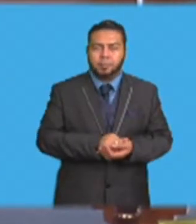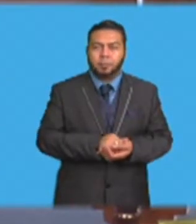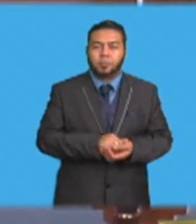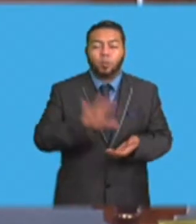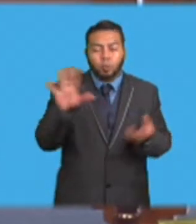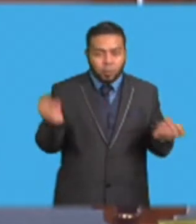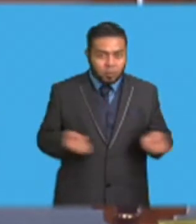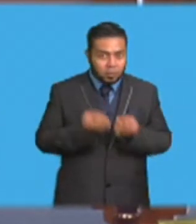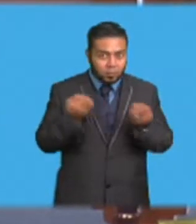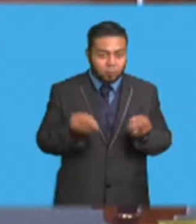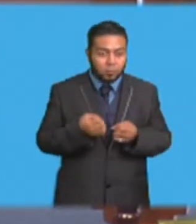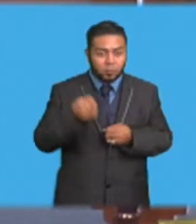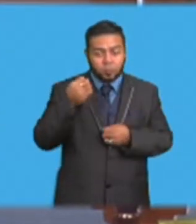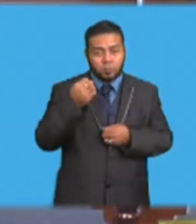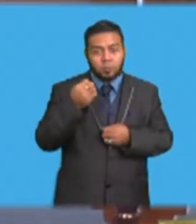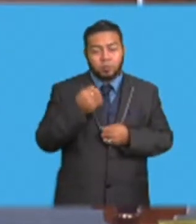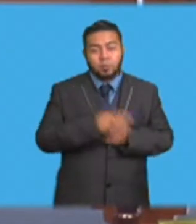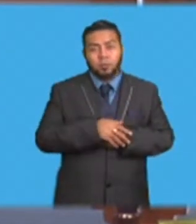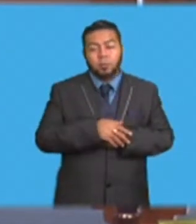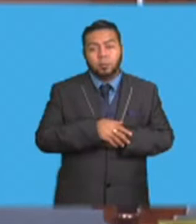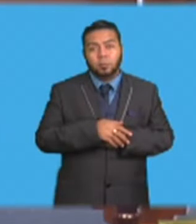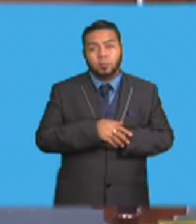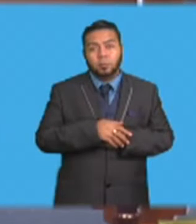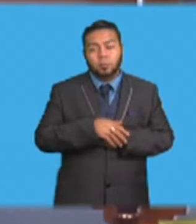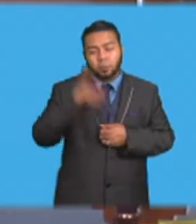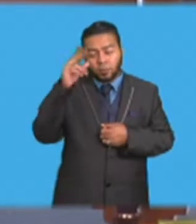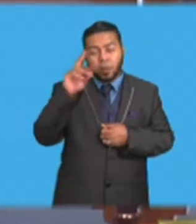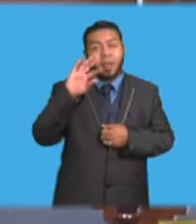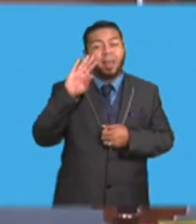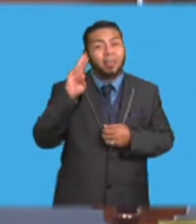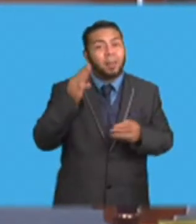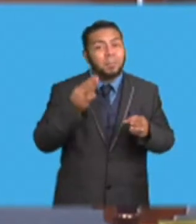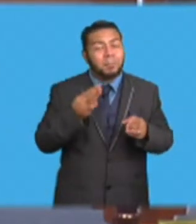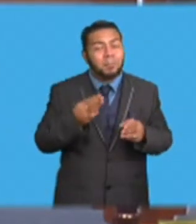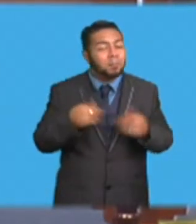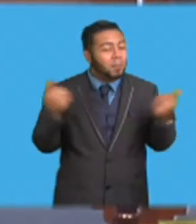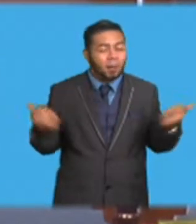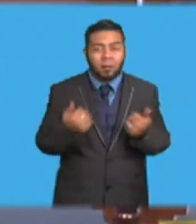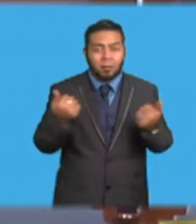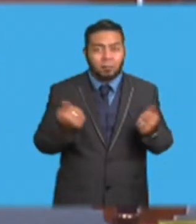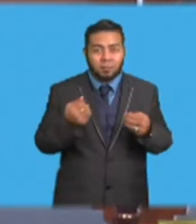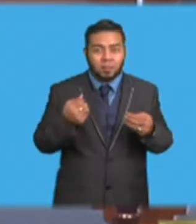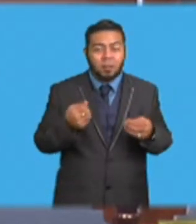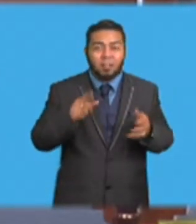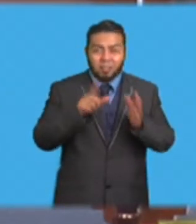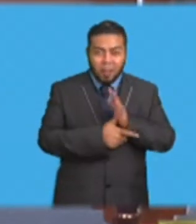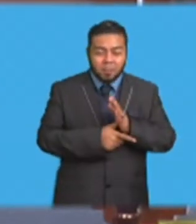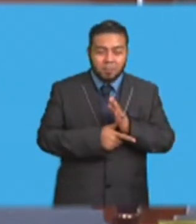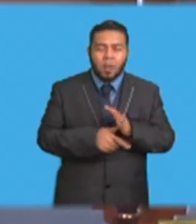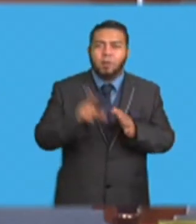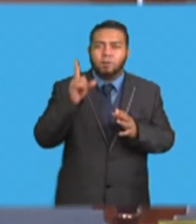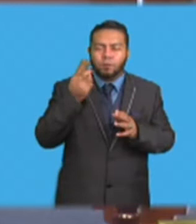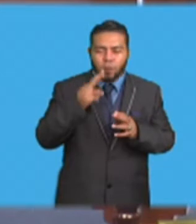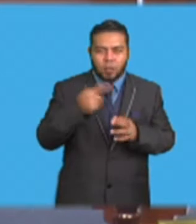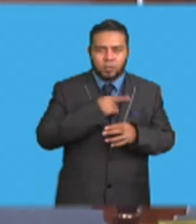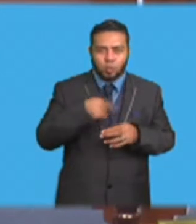Fijians, it is anticipated a month's space would be required to normalize the municipal market